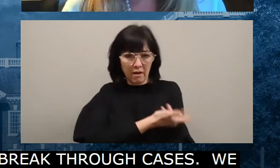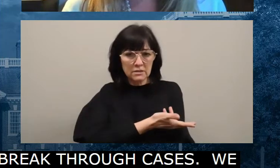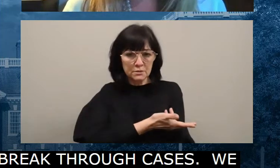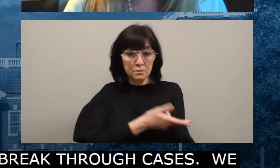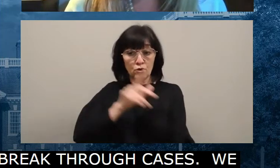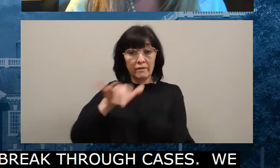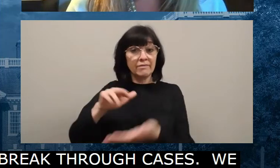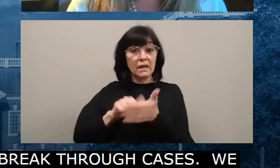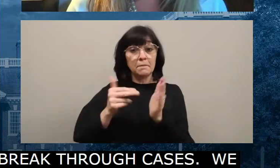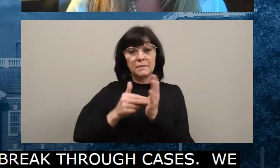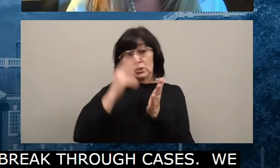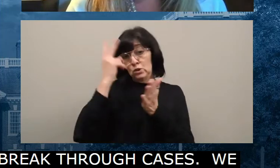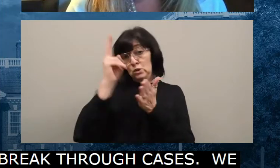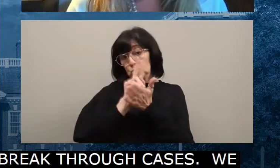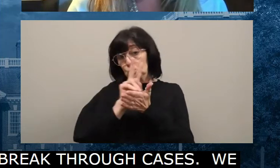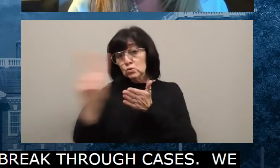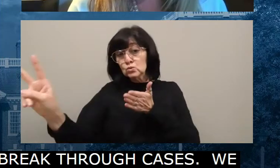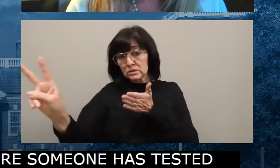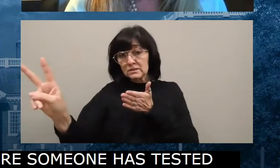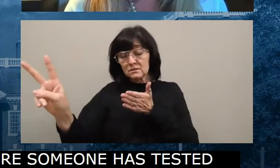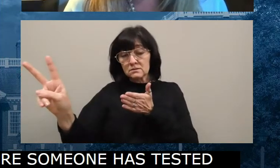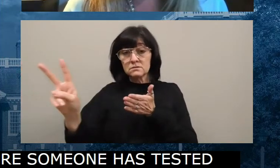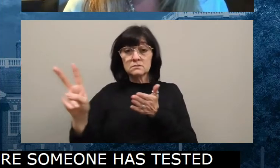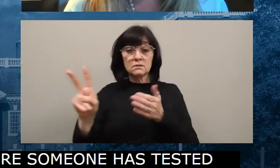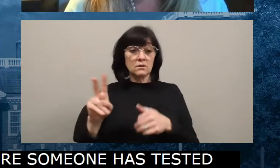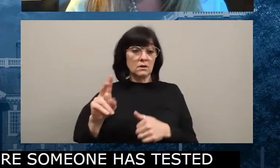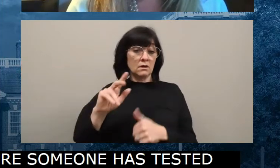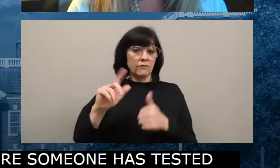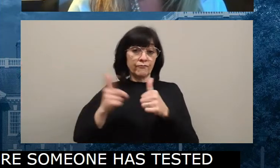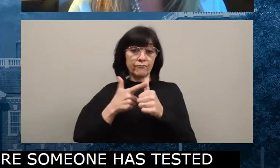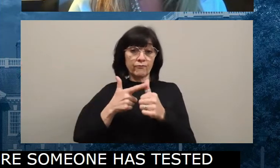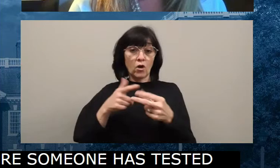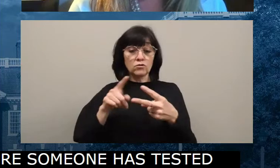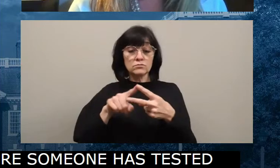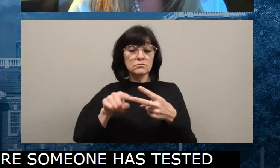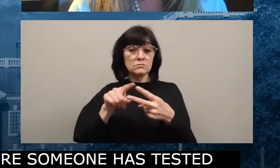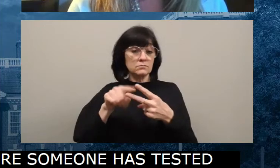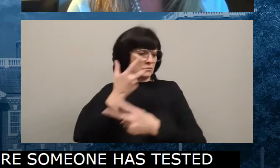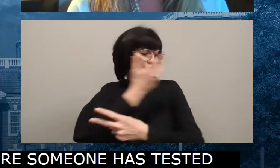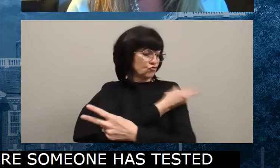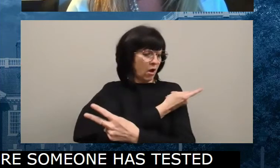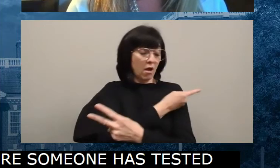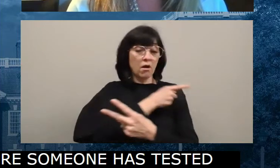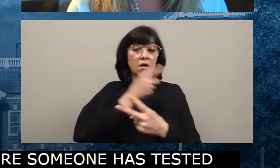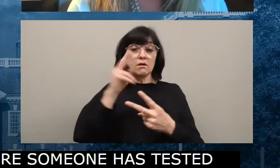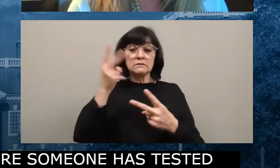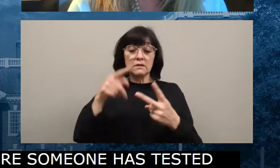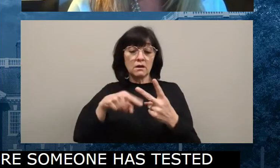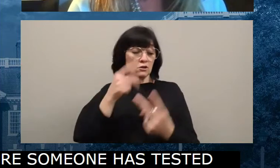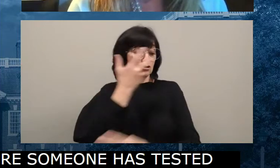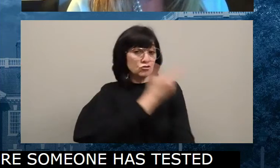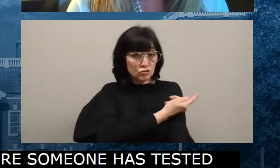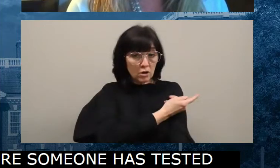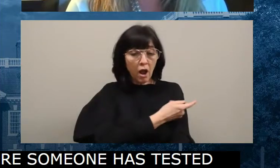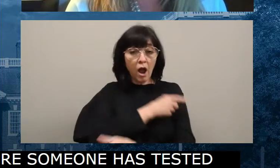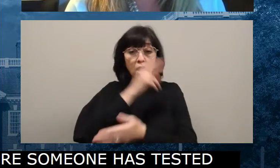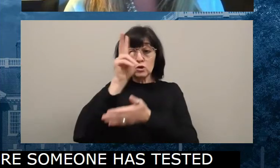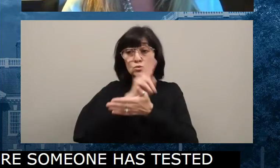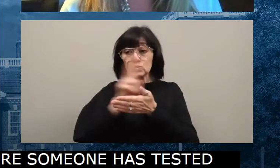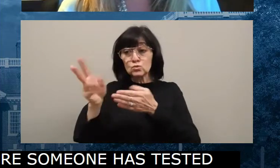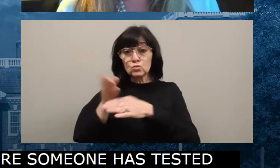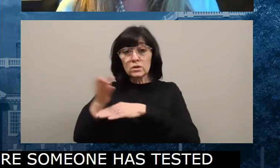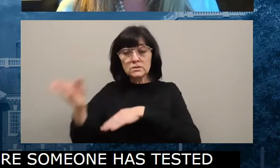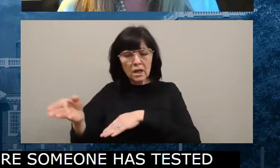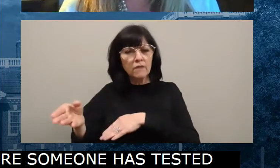the second dose of Moderna and Pfizer, or 2 weeks after a single Johnson & Johnson vaccine. Now, for the